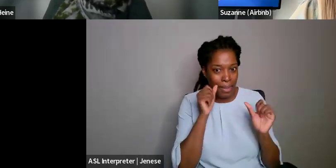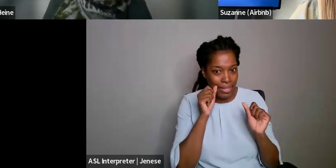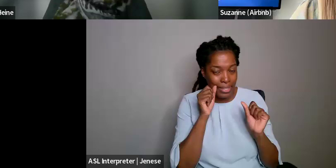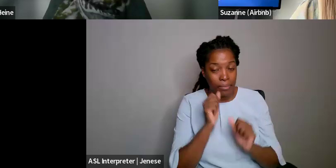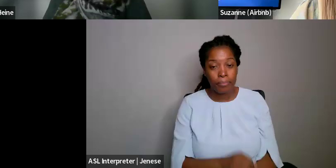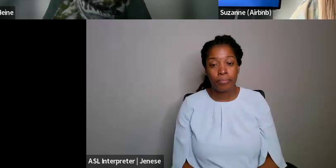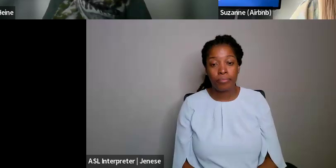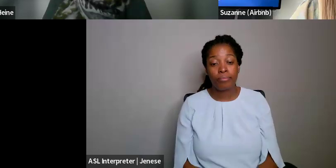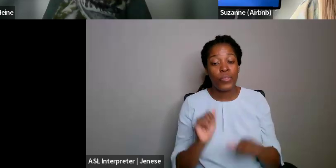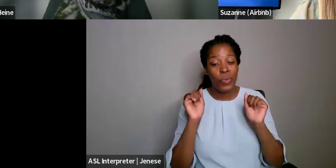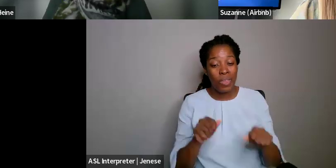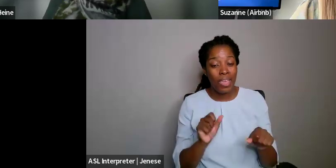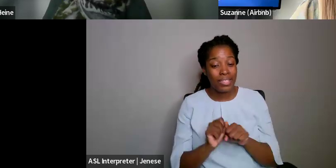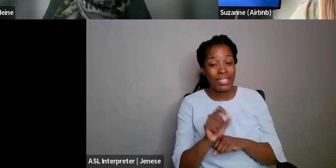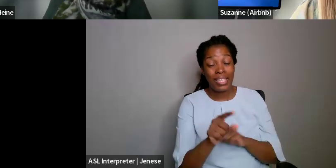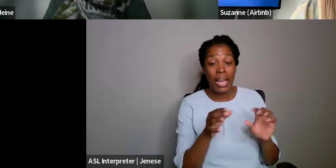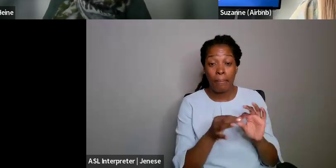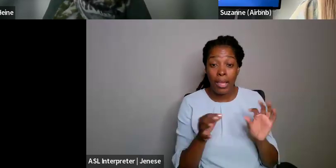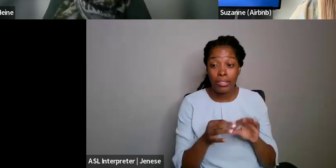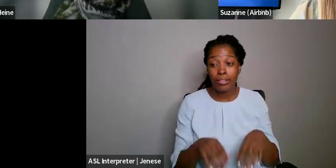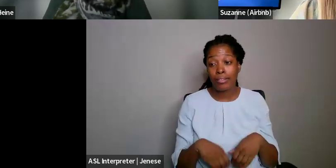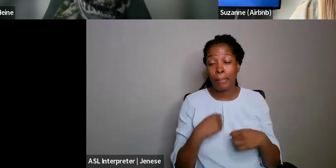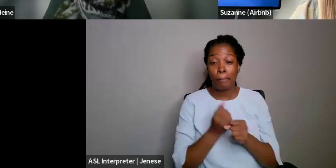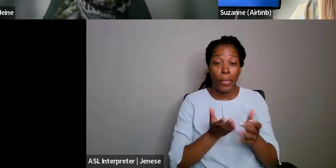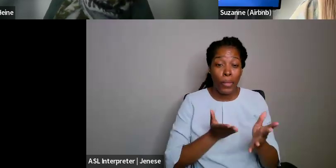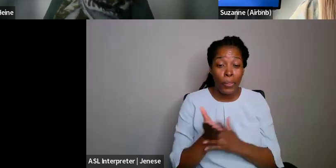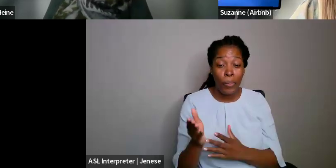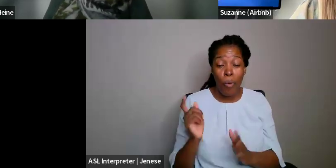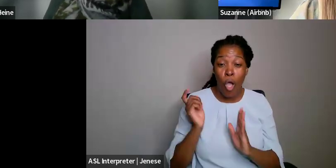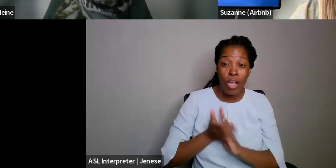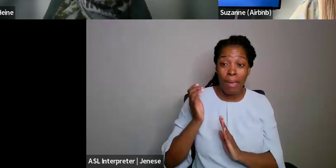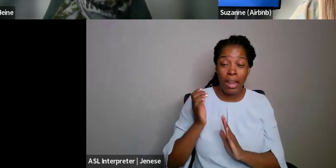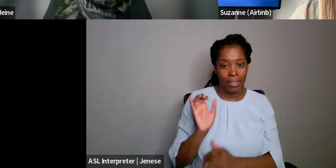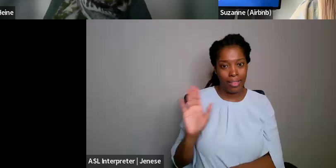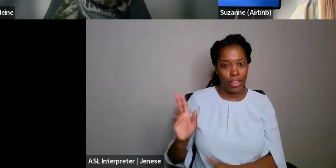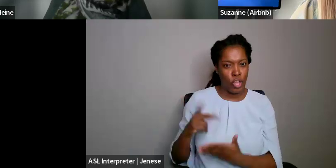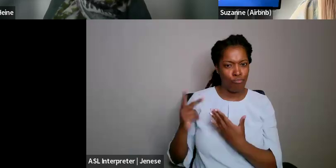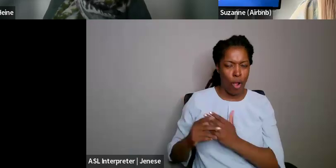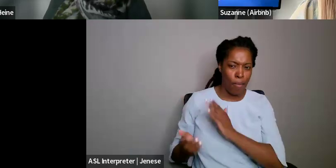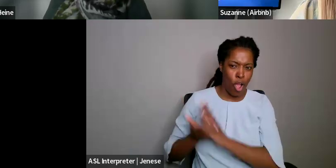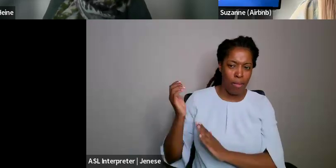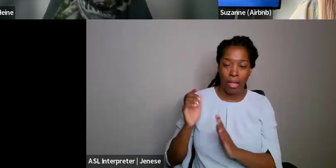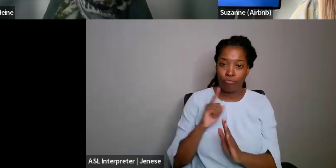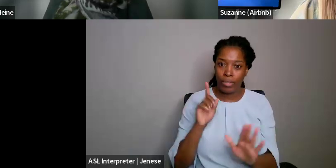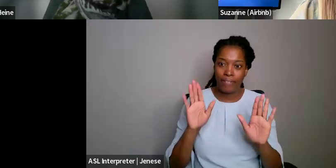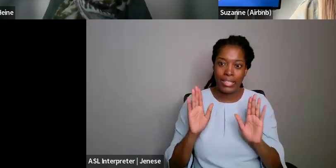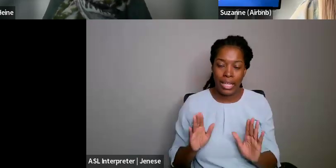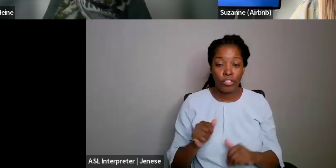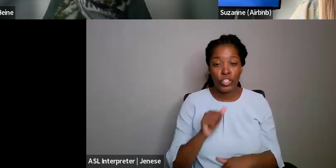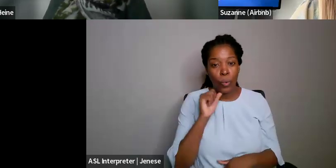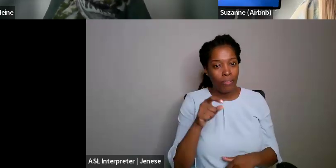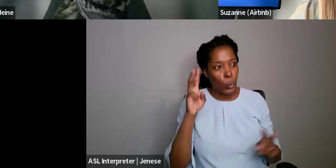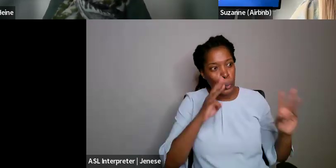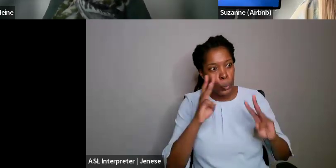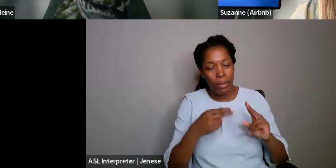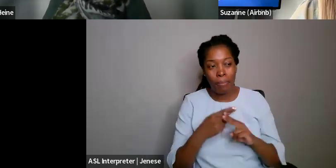messages to go through automatically. So the automation program is really fantastic. So you don't have to be on top of it all the time,